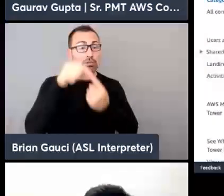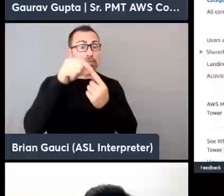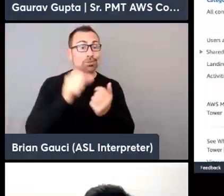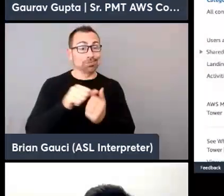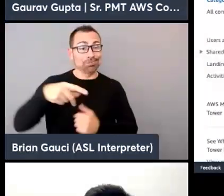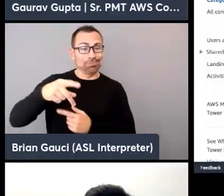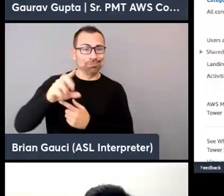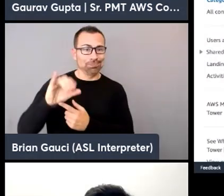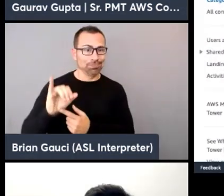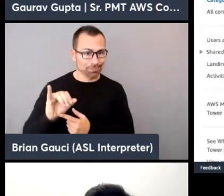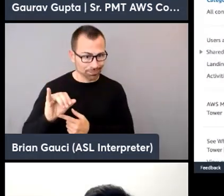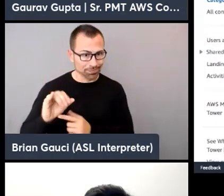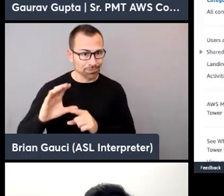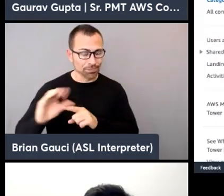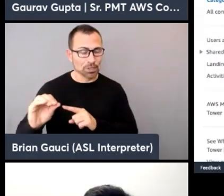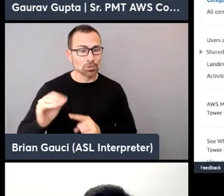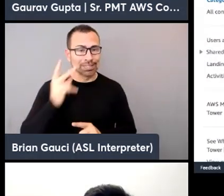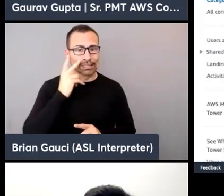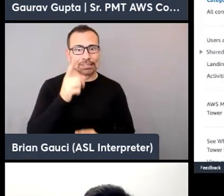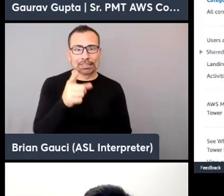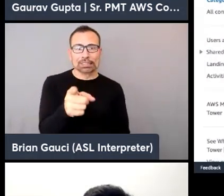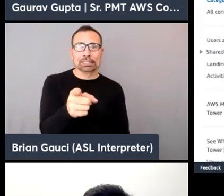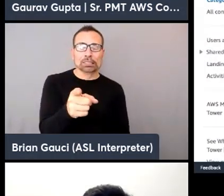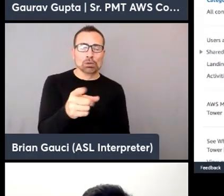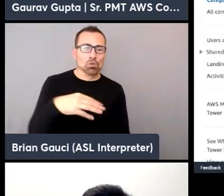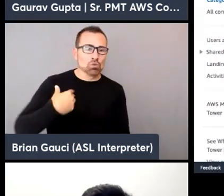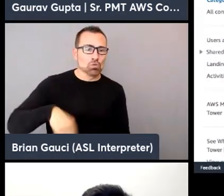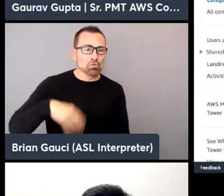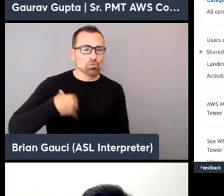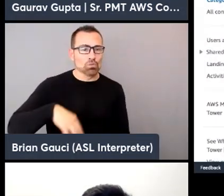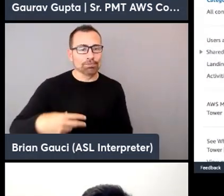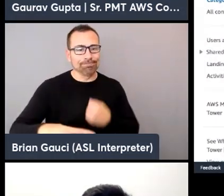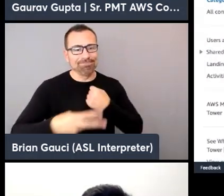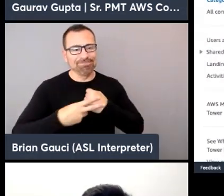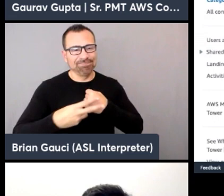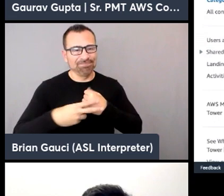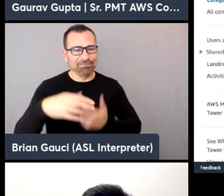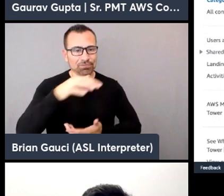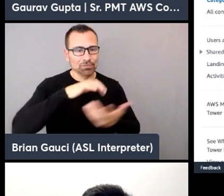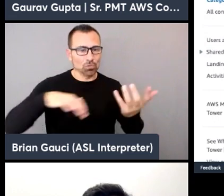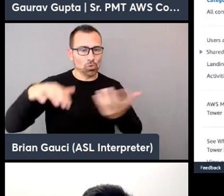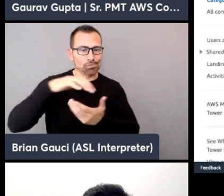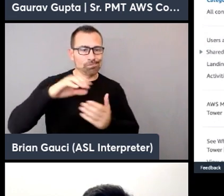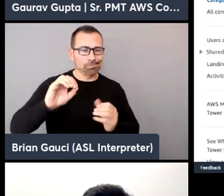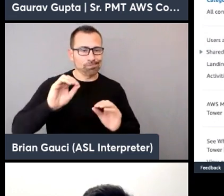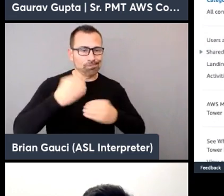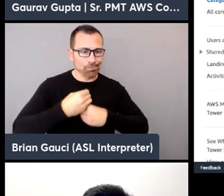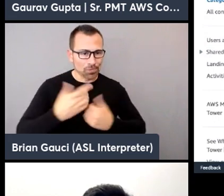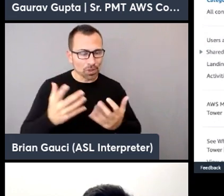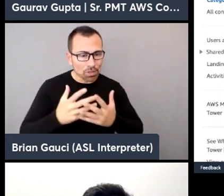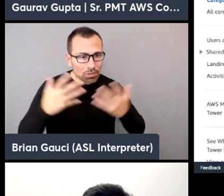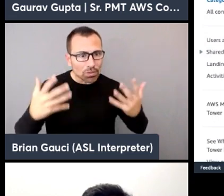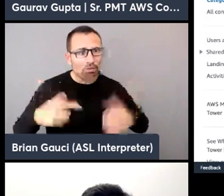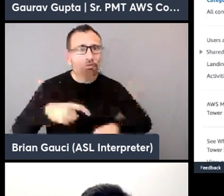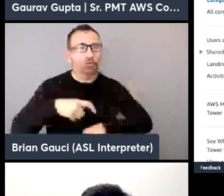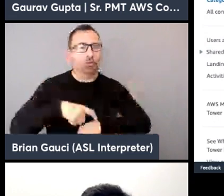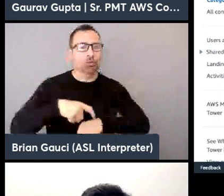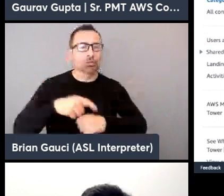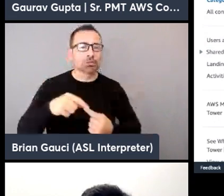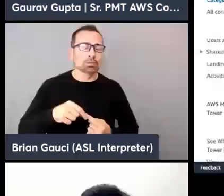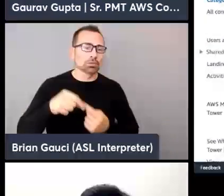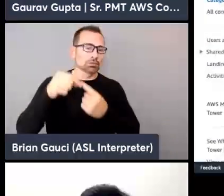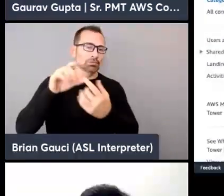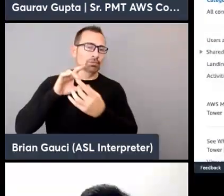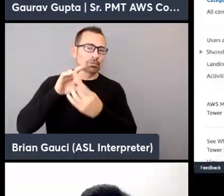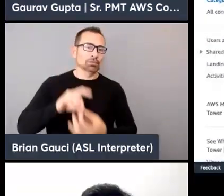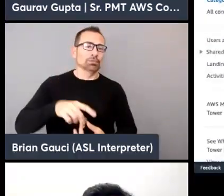could just see how this is going to save specifically the cloud organization a lot of time, especially with PCI compliance. So